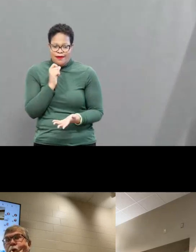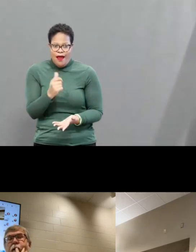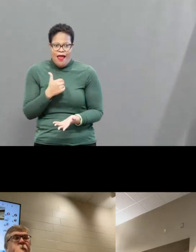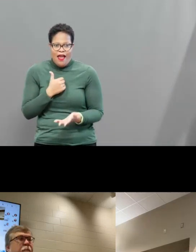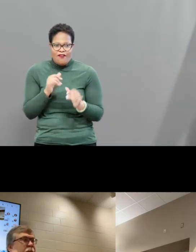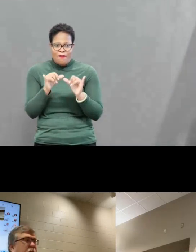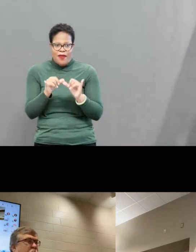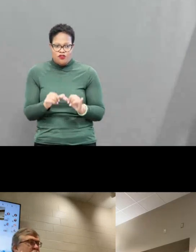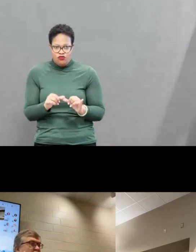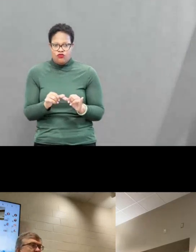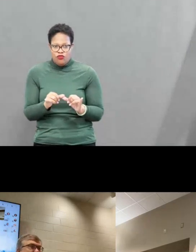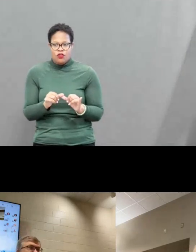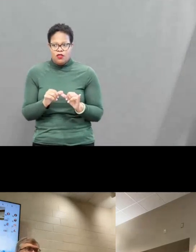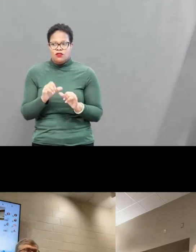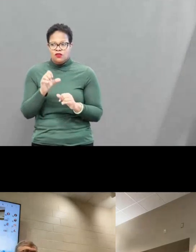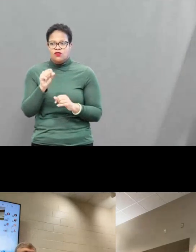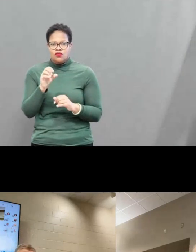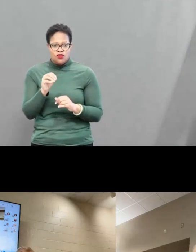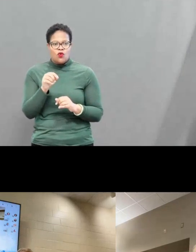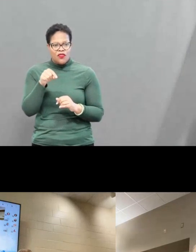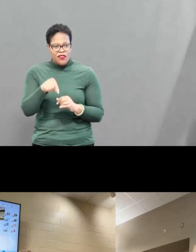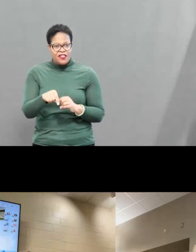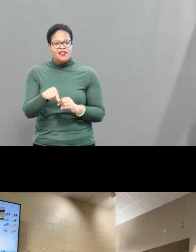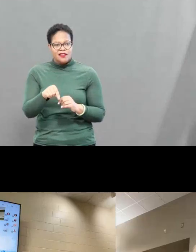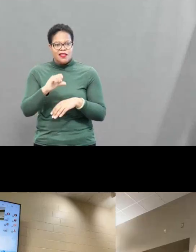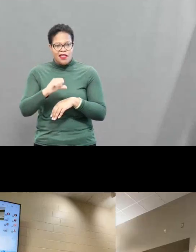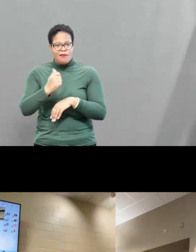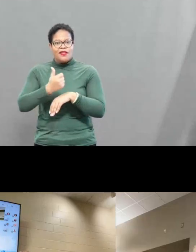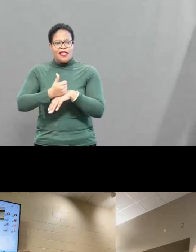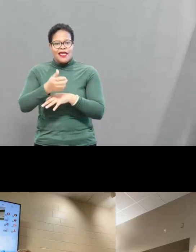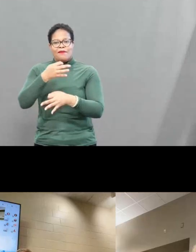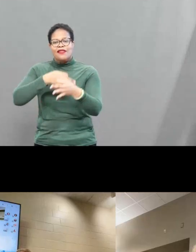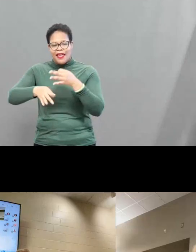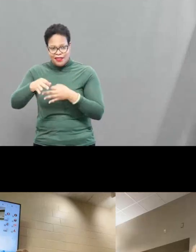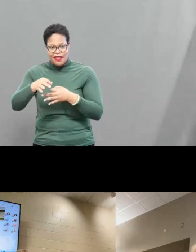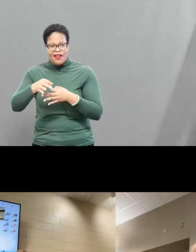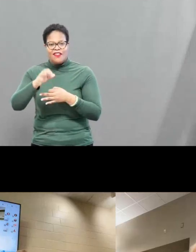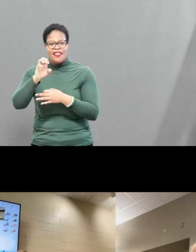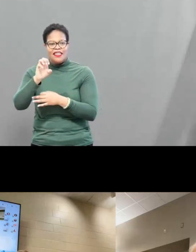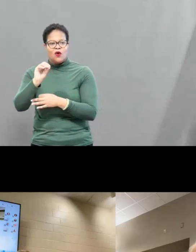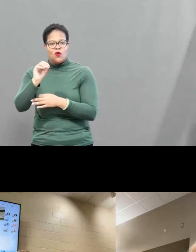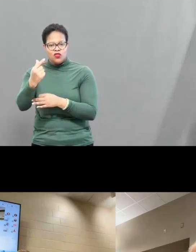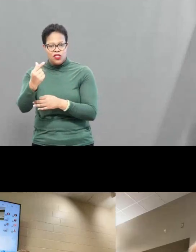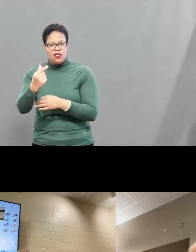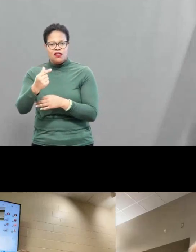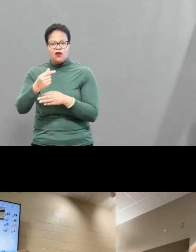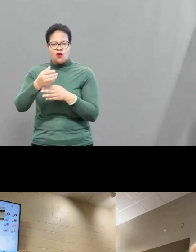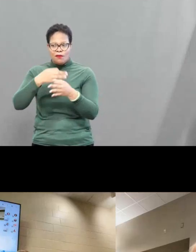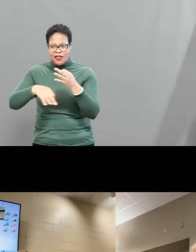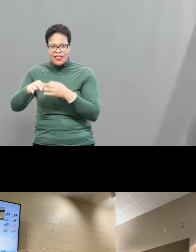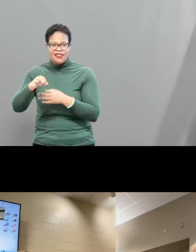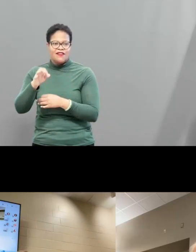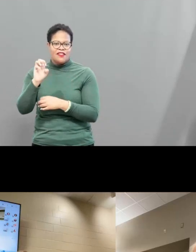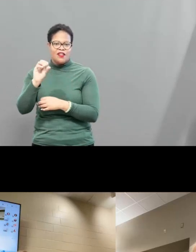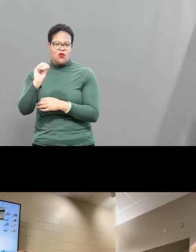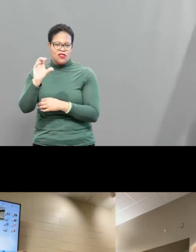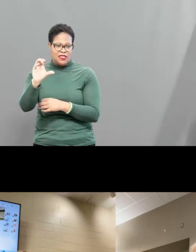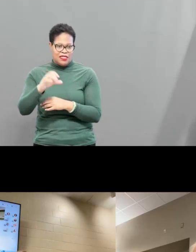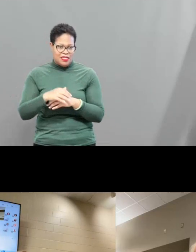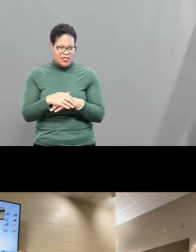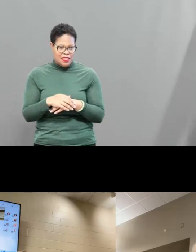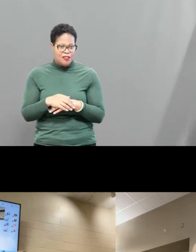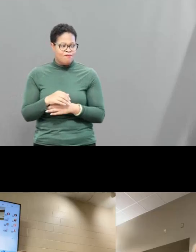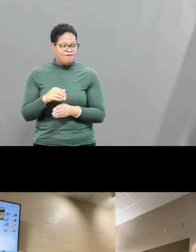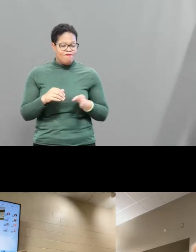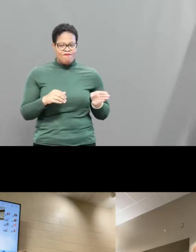have a measurement. So this is sort of in place of the end of grade testing or end of course testing.